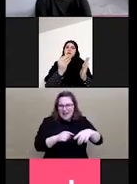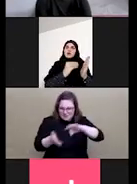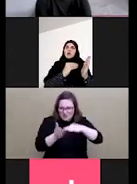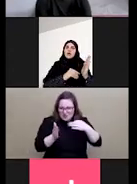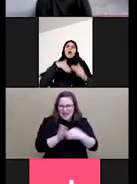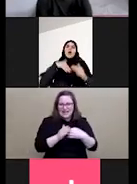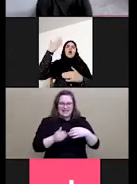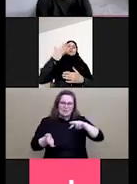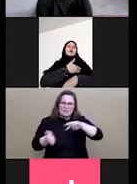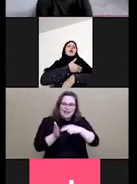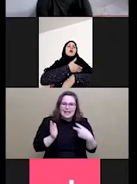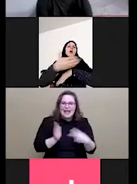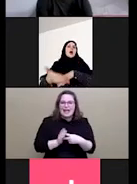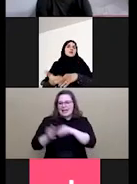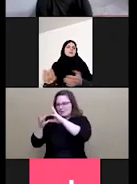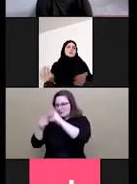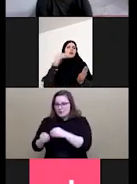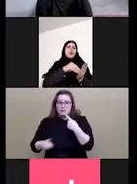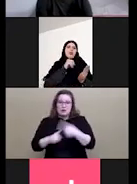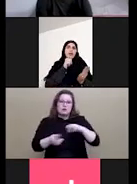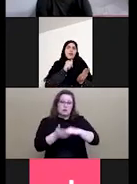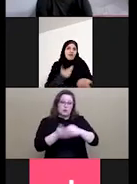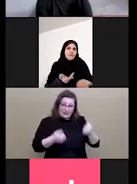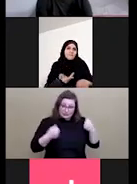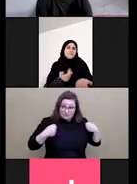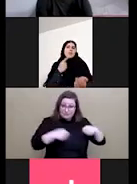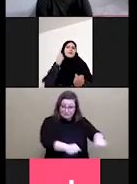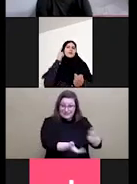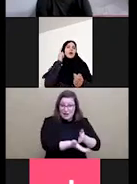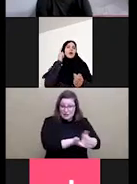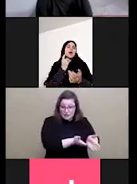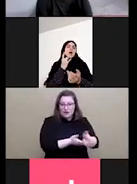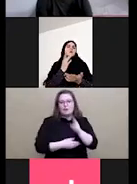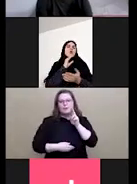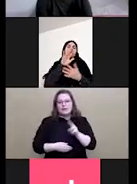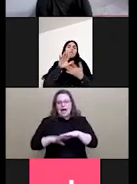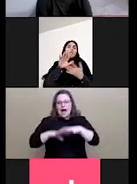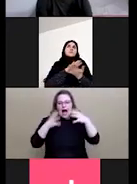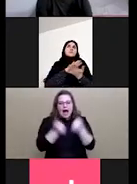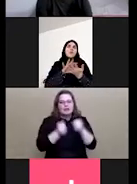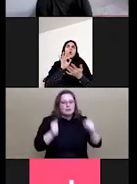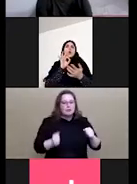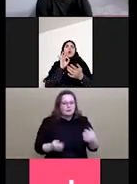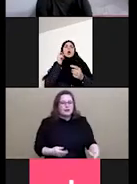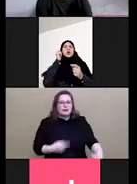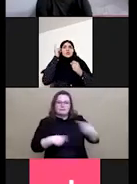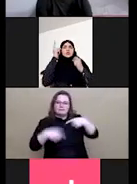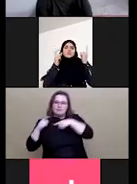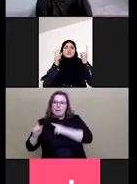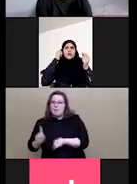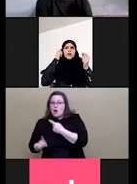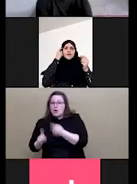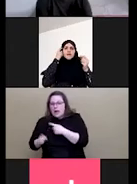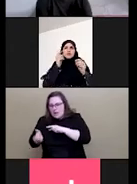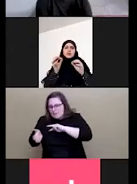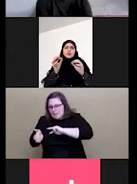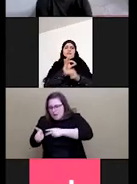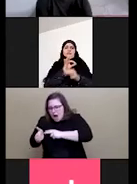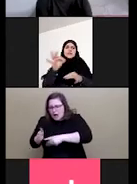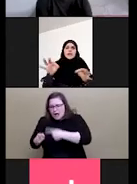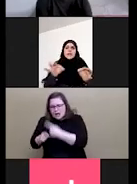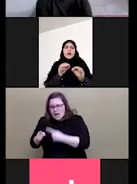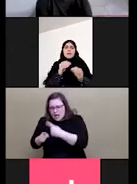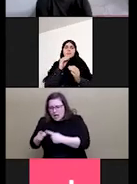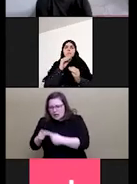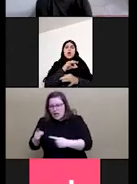and project implementation, that everything has to be planned in detail from the start. So if we don't plan the